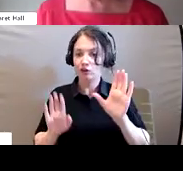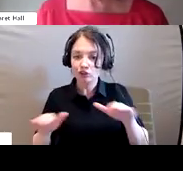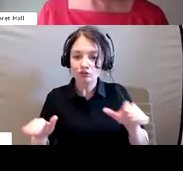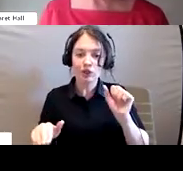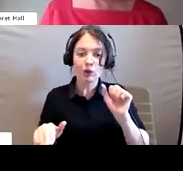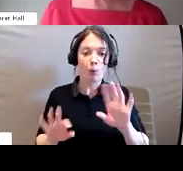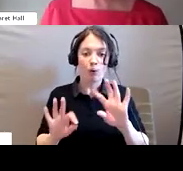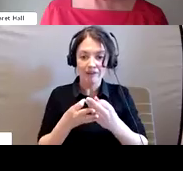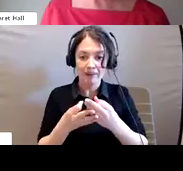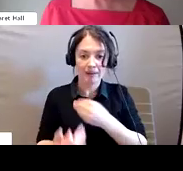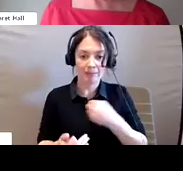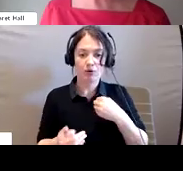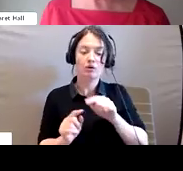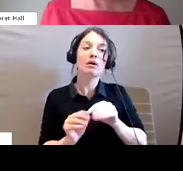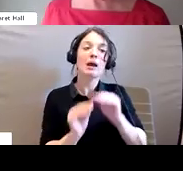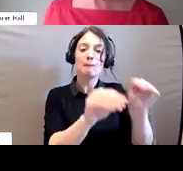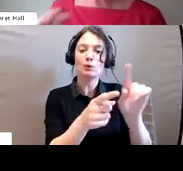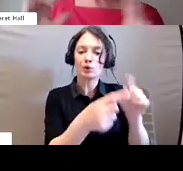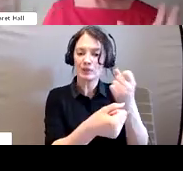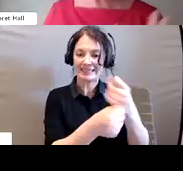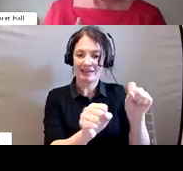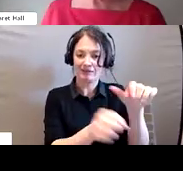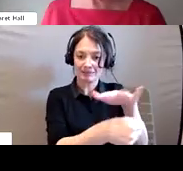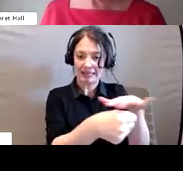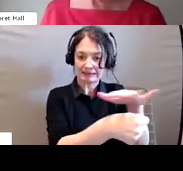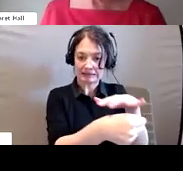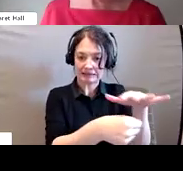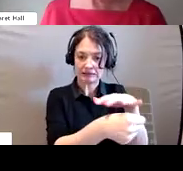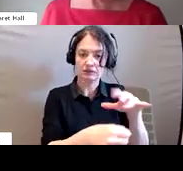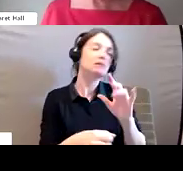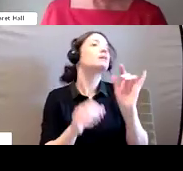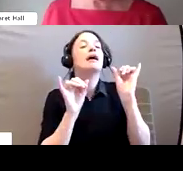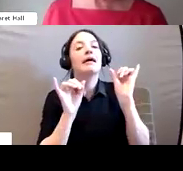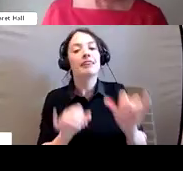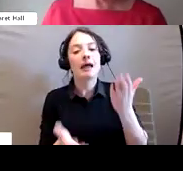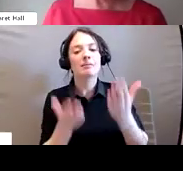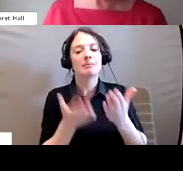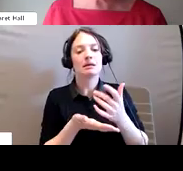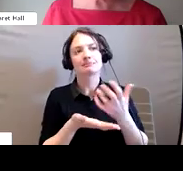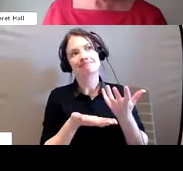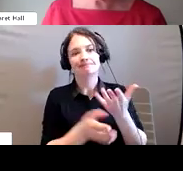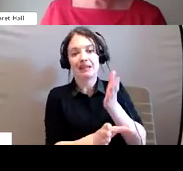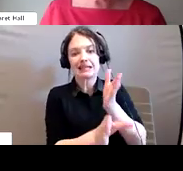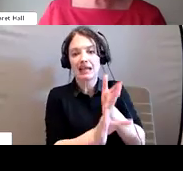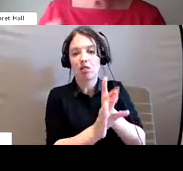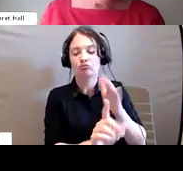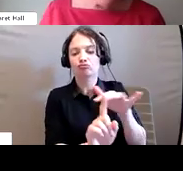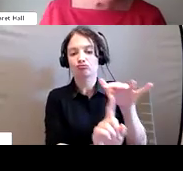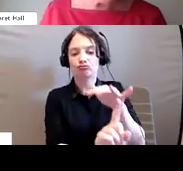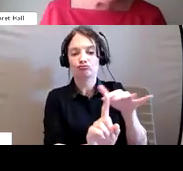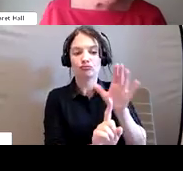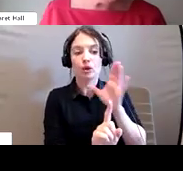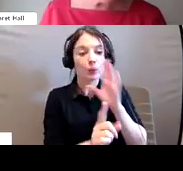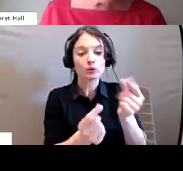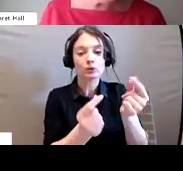space is what might actually sort of create the psychological conditions necessary